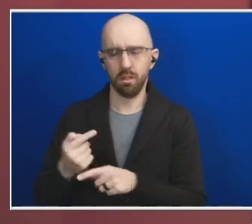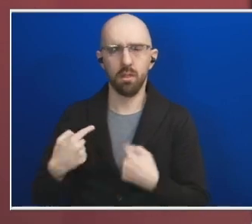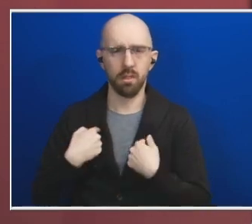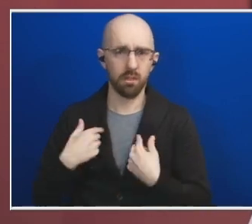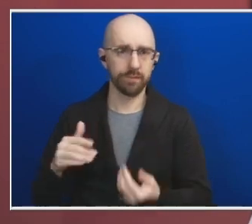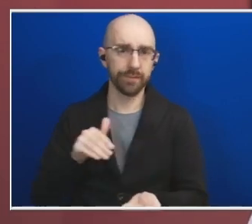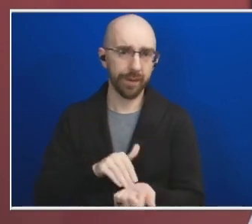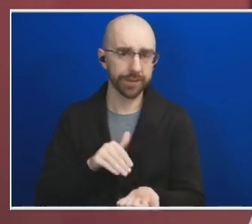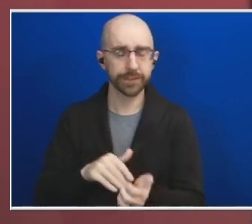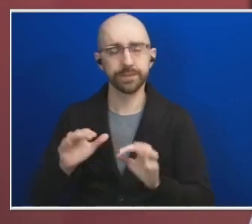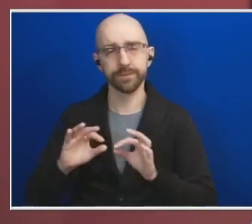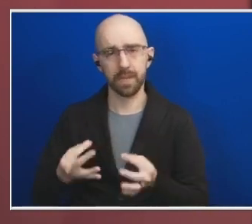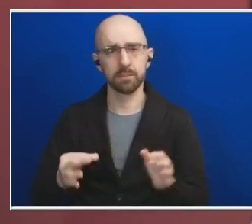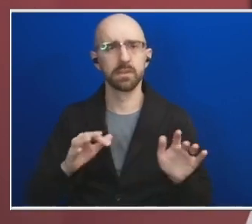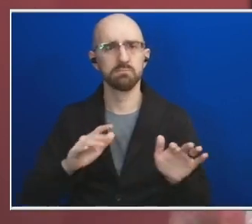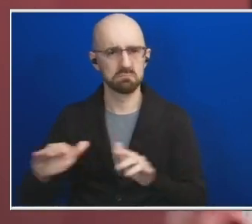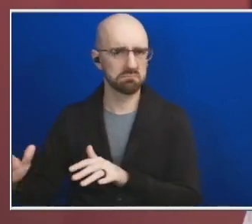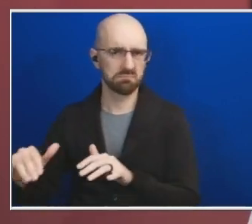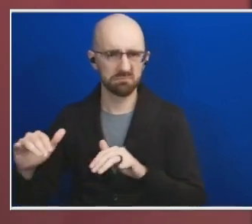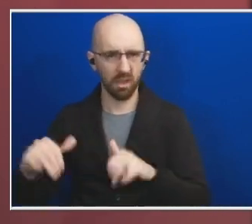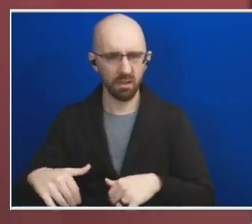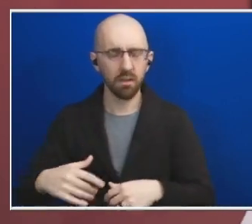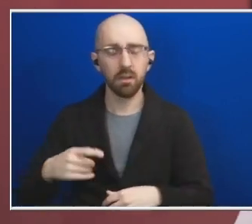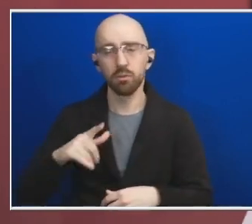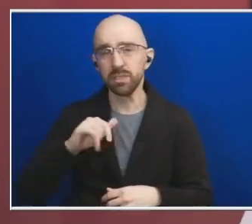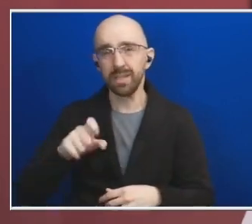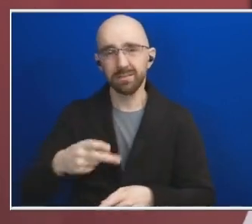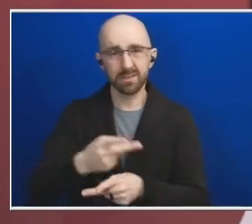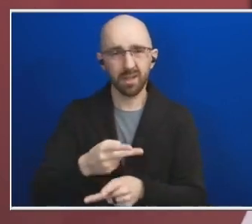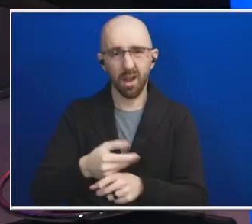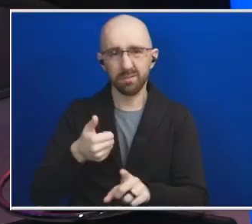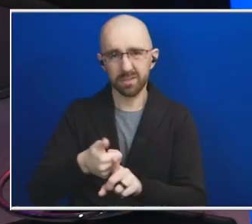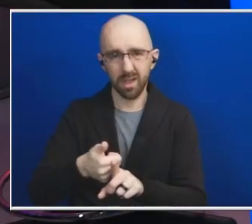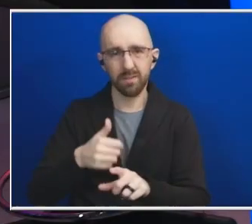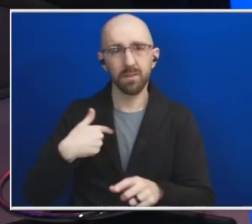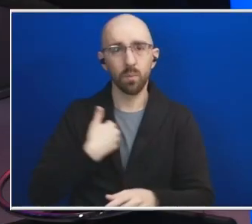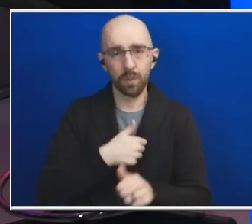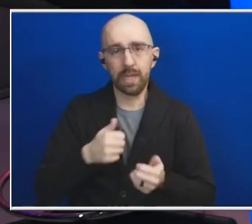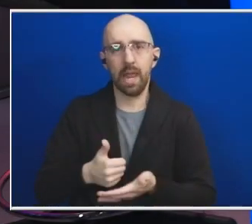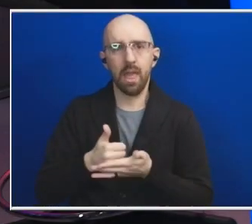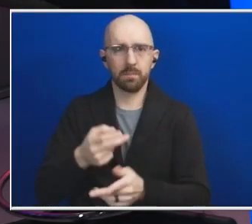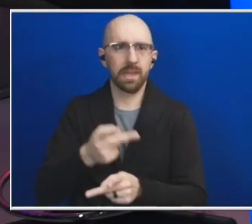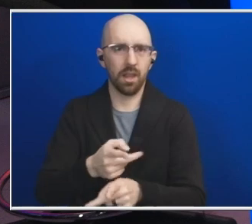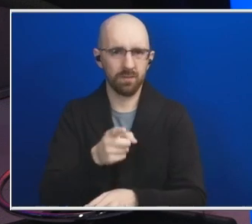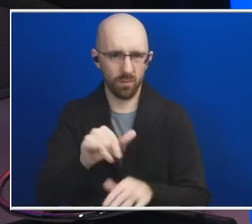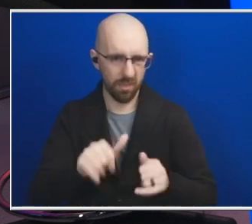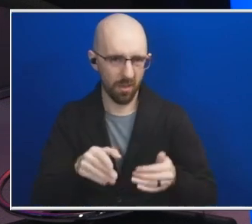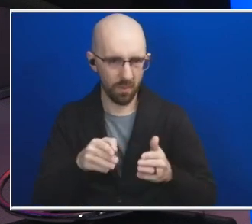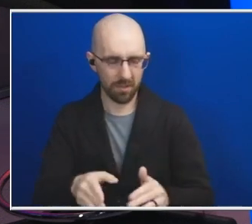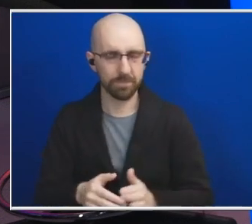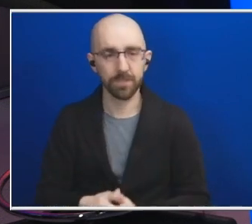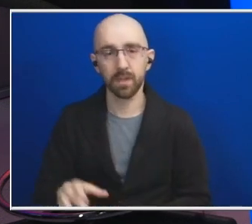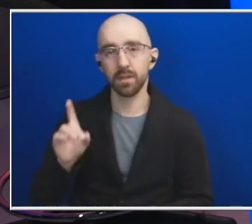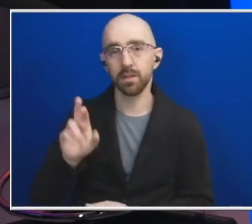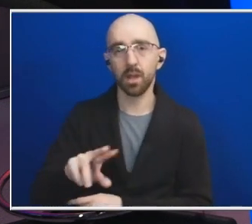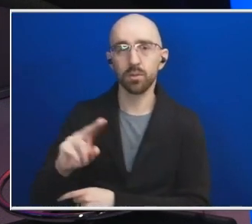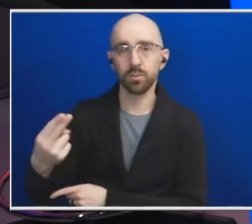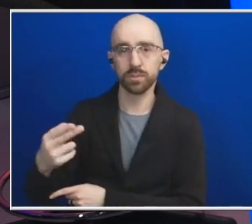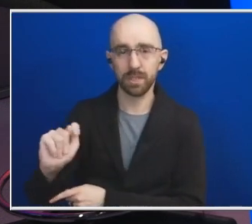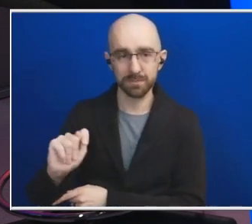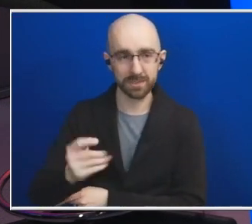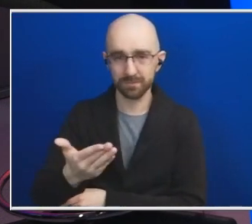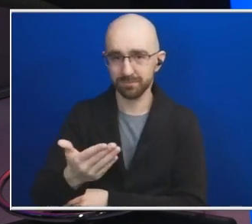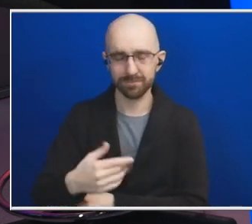And really, you got to take care of yourself so we can help take care of you. Dr. Thompson, bring us home. I'm with you. Yeah.